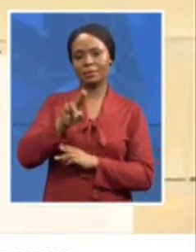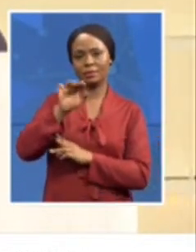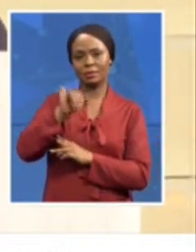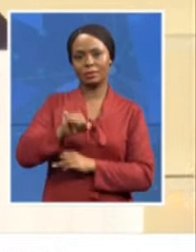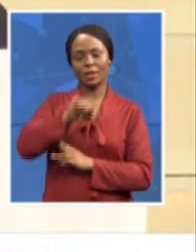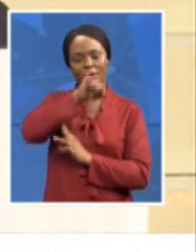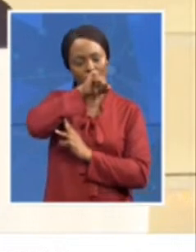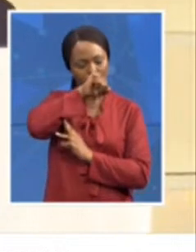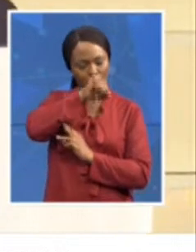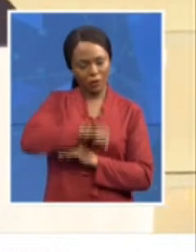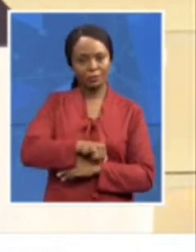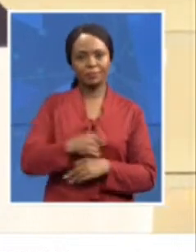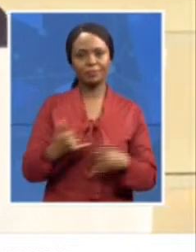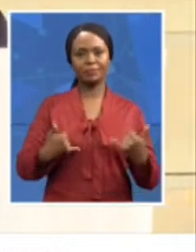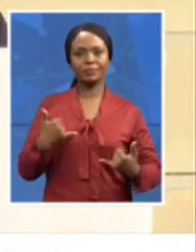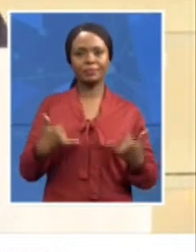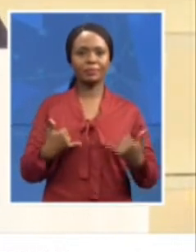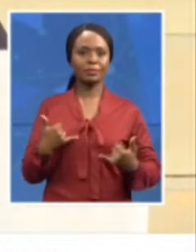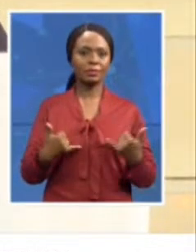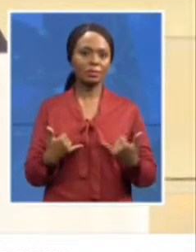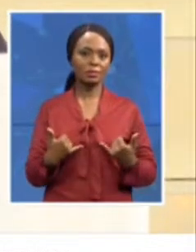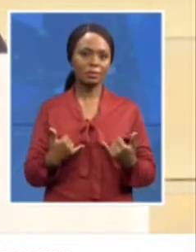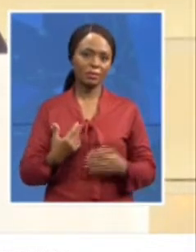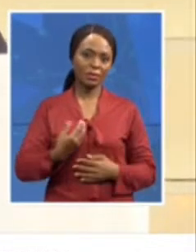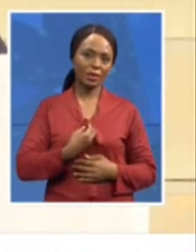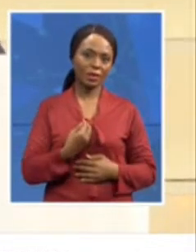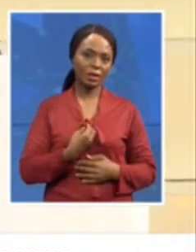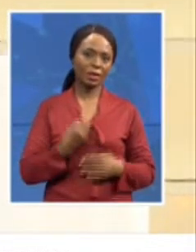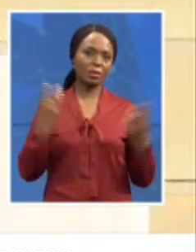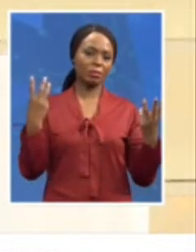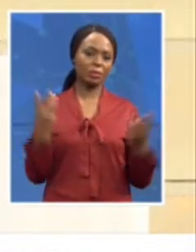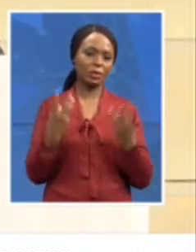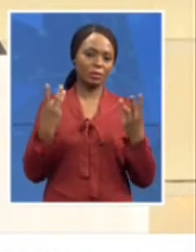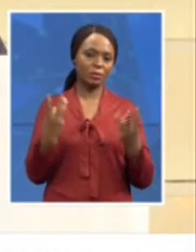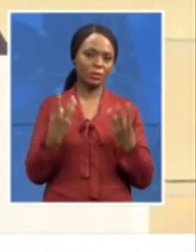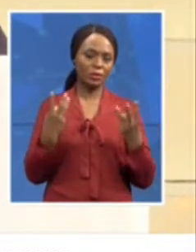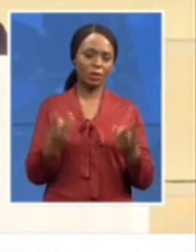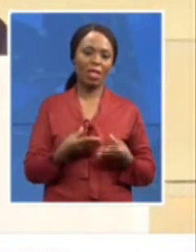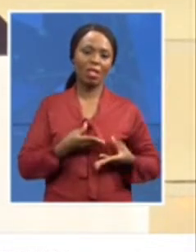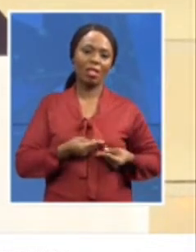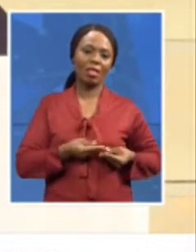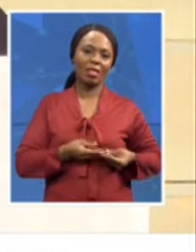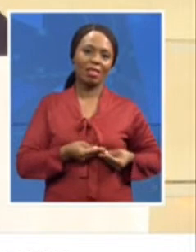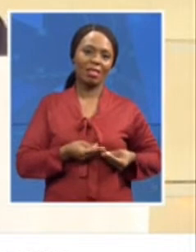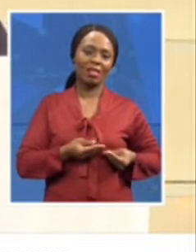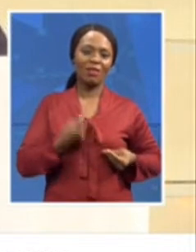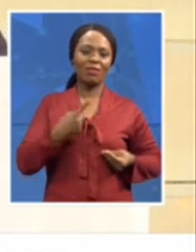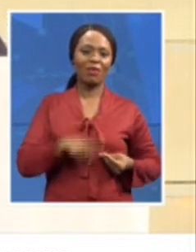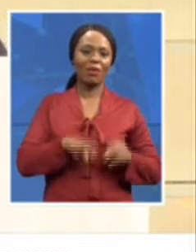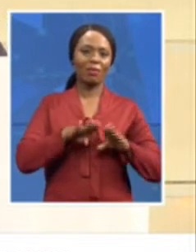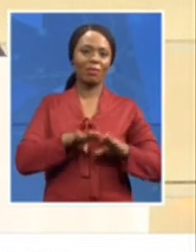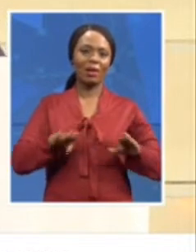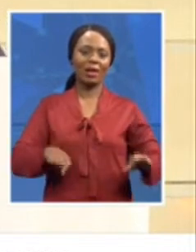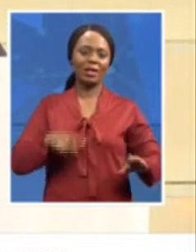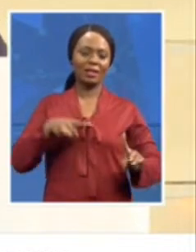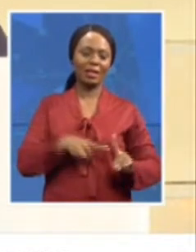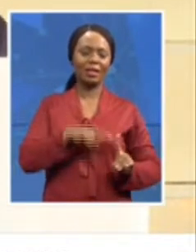had a particularly soft spot for the little ones who simply loved to bask in her glorious